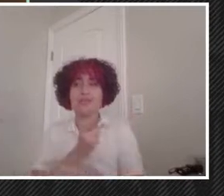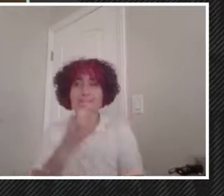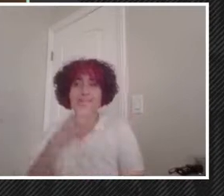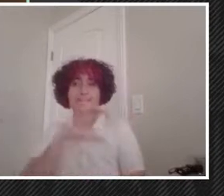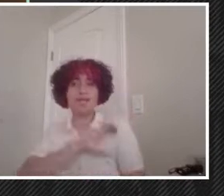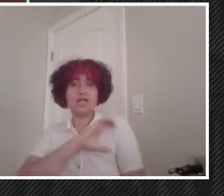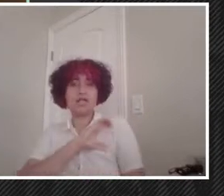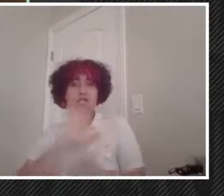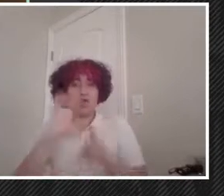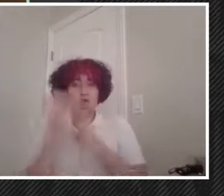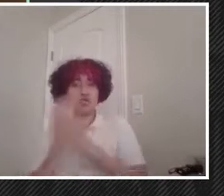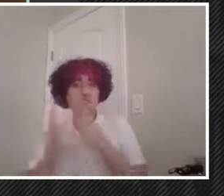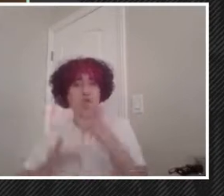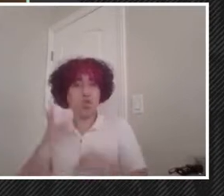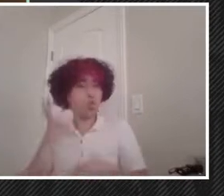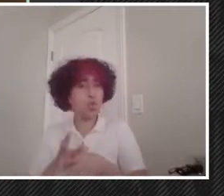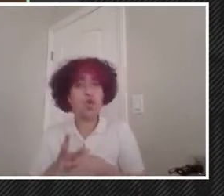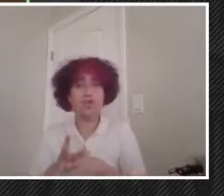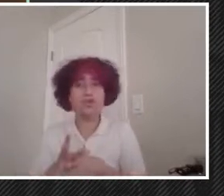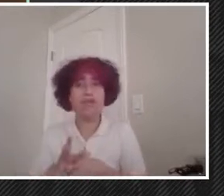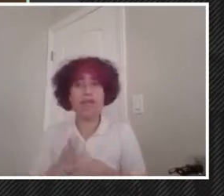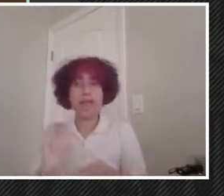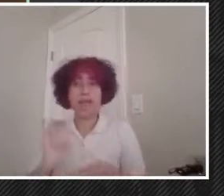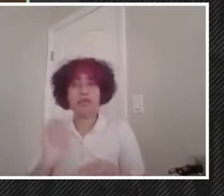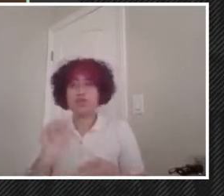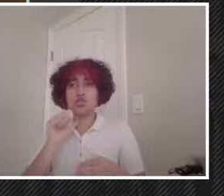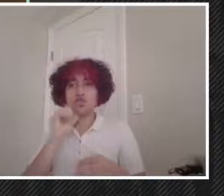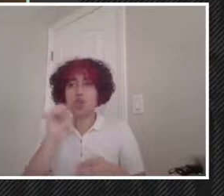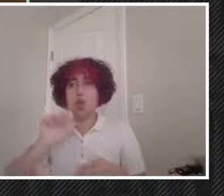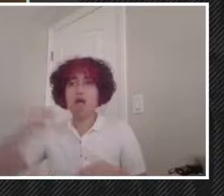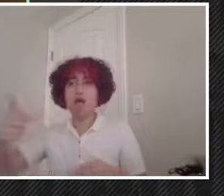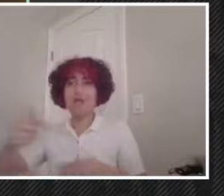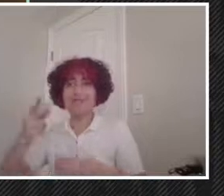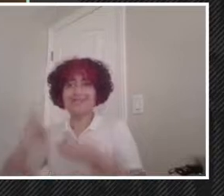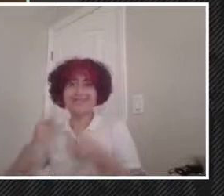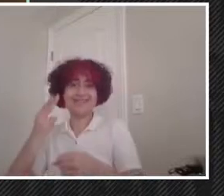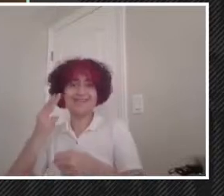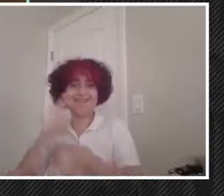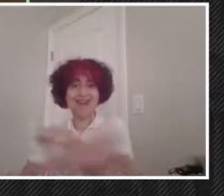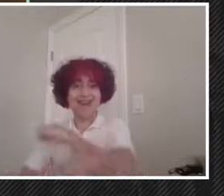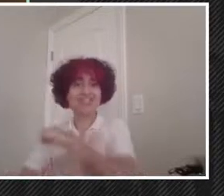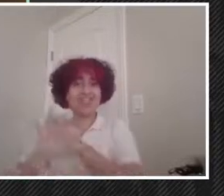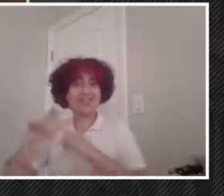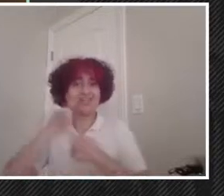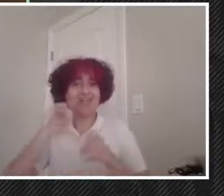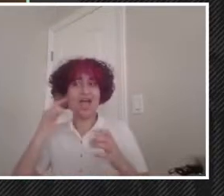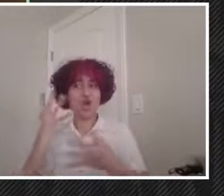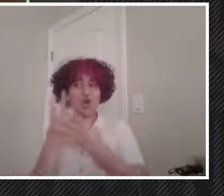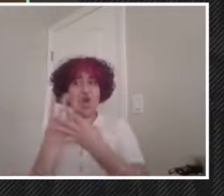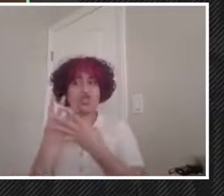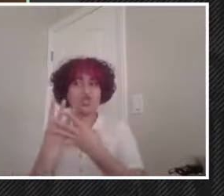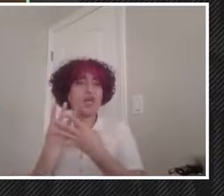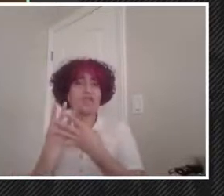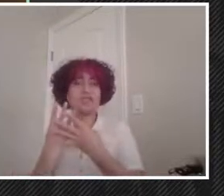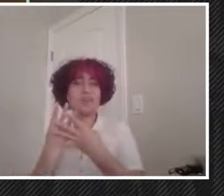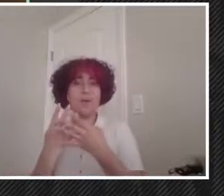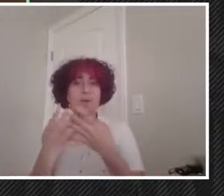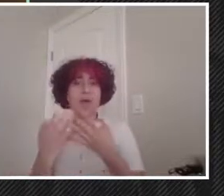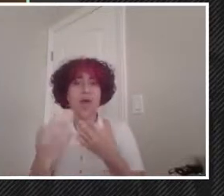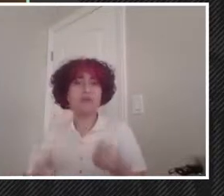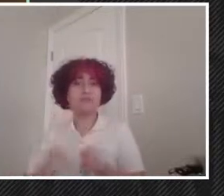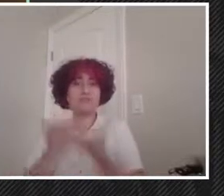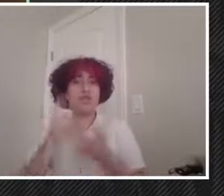nation that kills or incarcerates more of its citizens. And that's something that we can address. We know that 5 out of 8 people can go home from prison